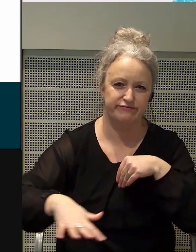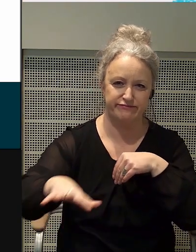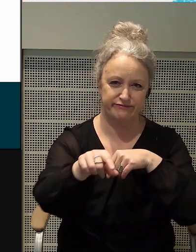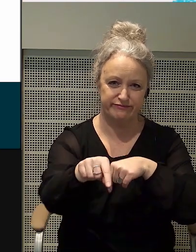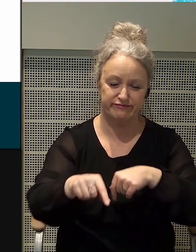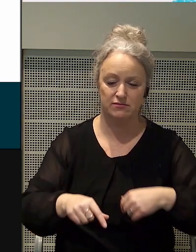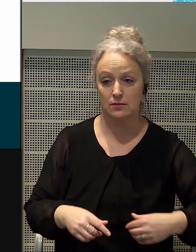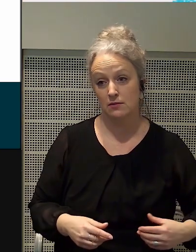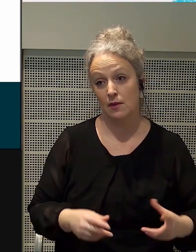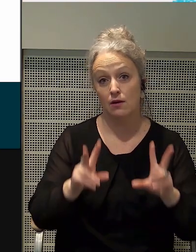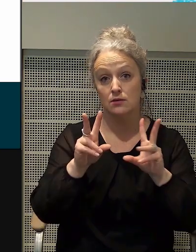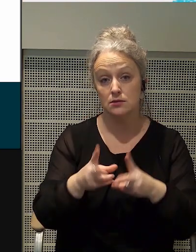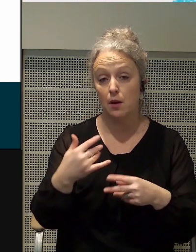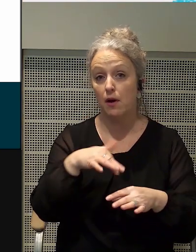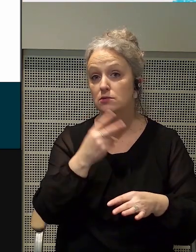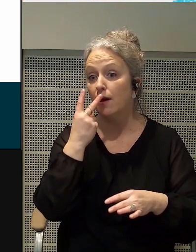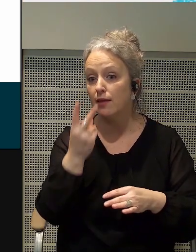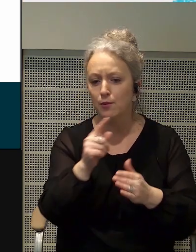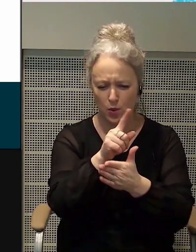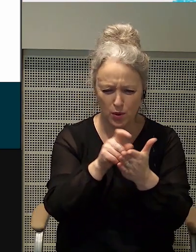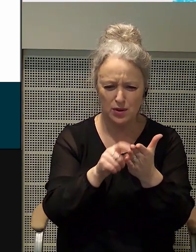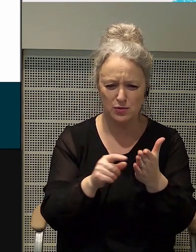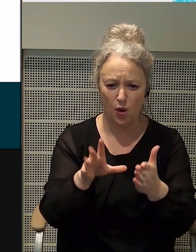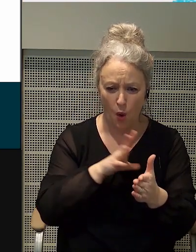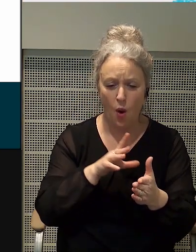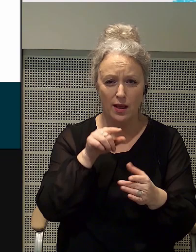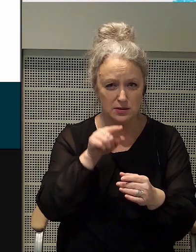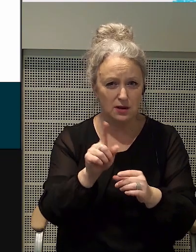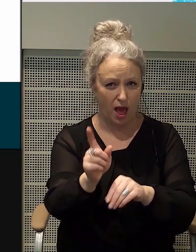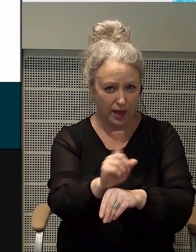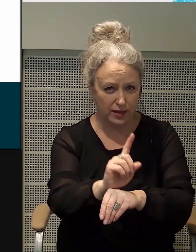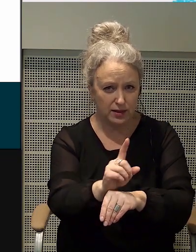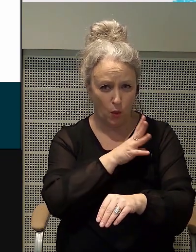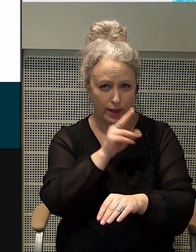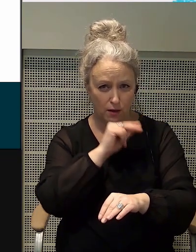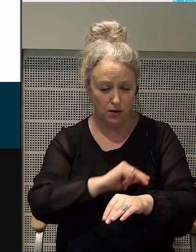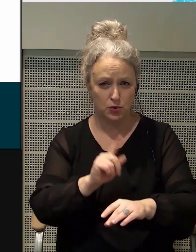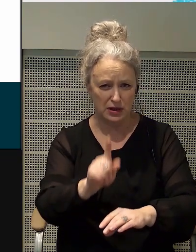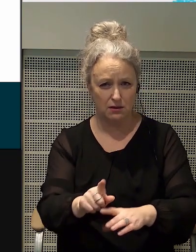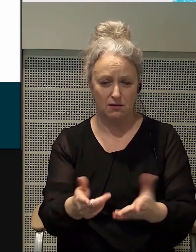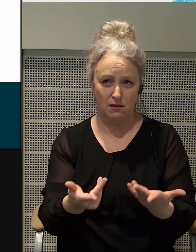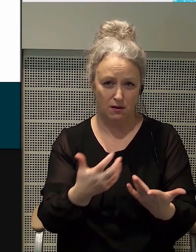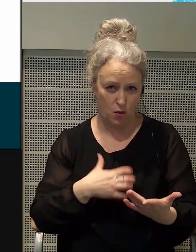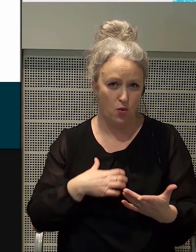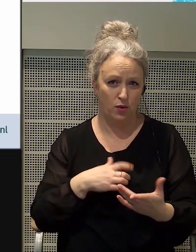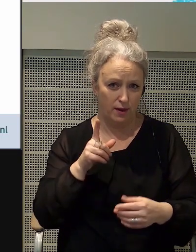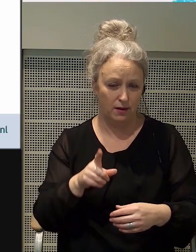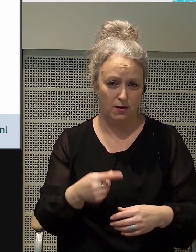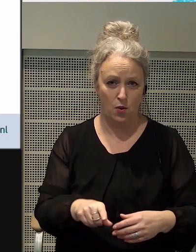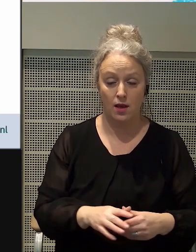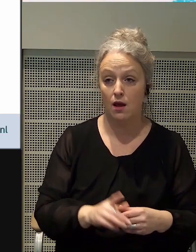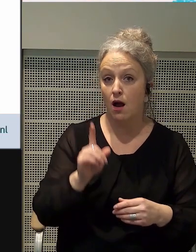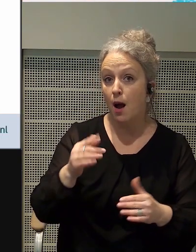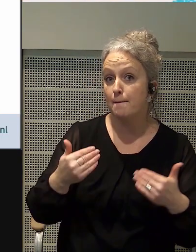that. What can be helpful in the next years is the PROMISE system that is being developed. It